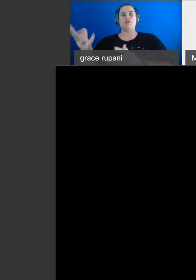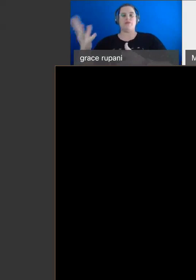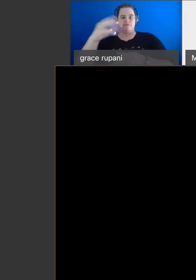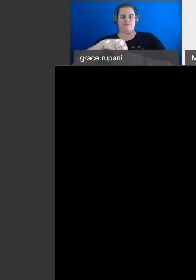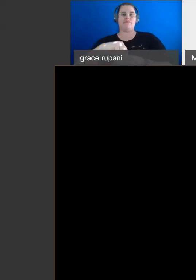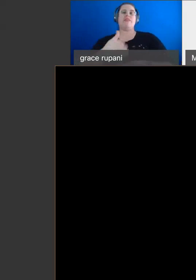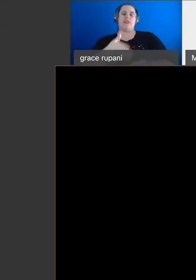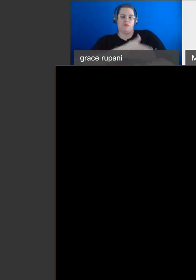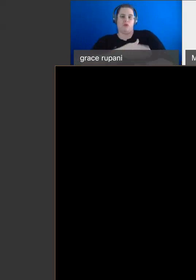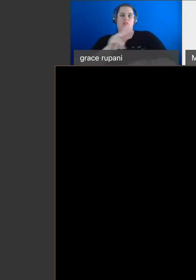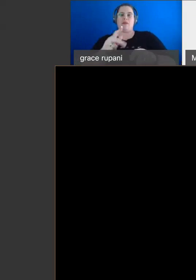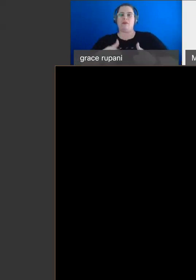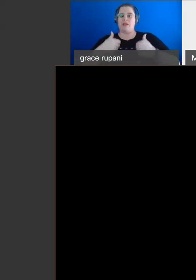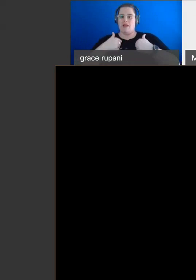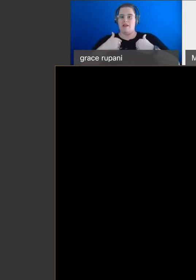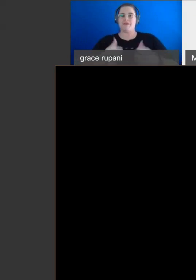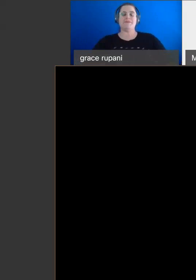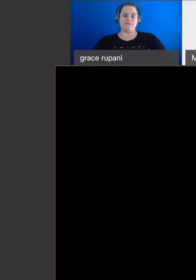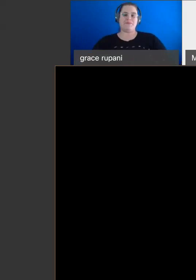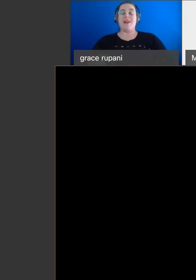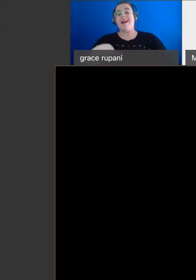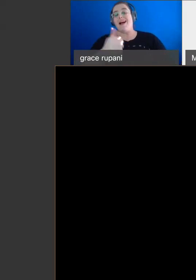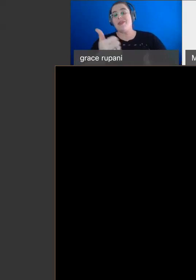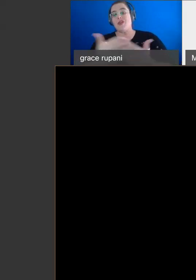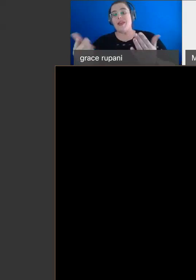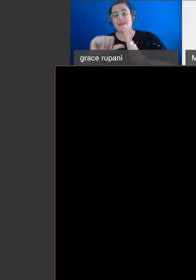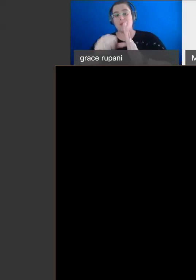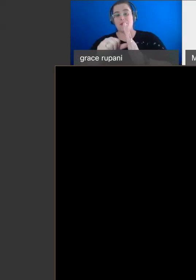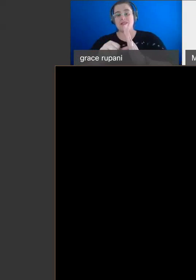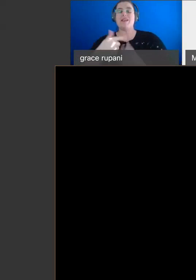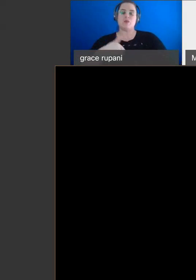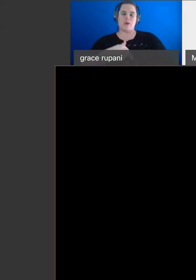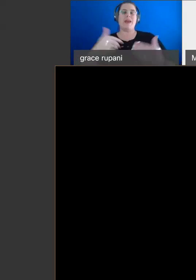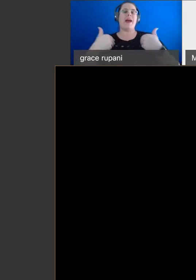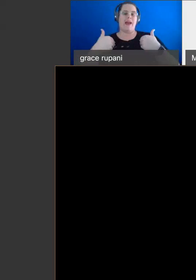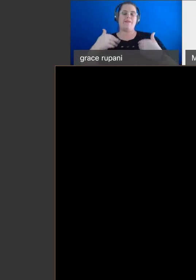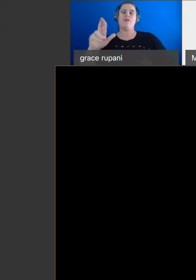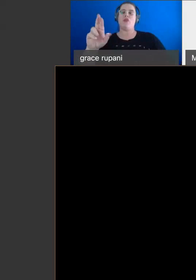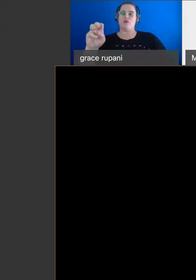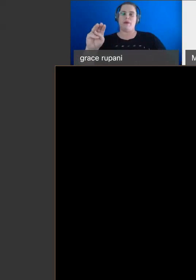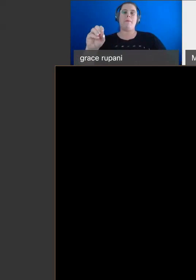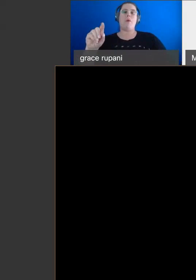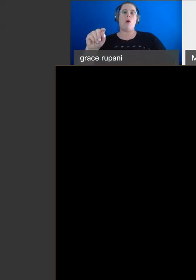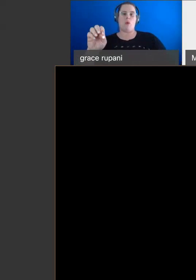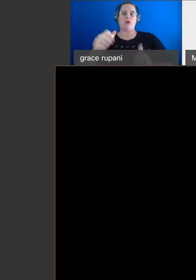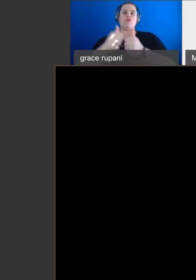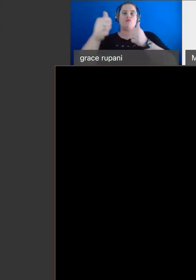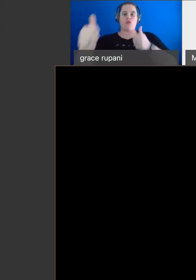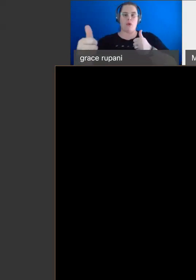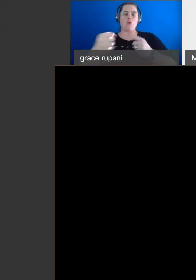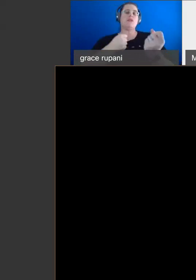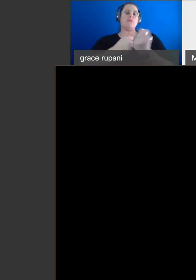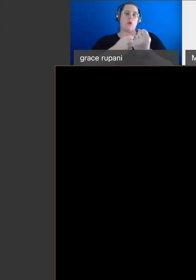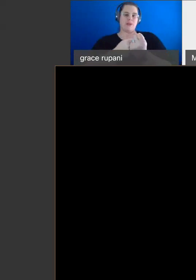to the current state, is remote supports. We do have one 2-part web series within that